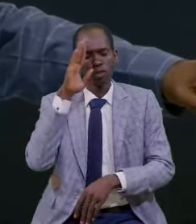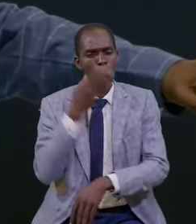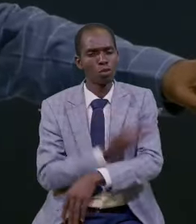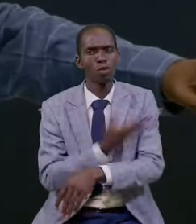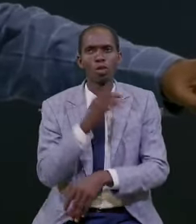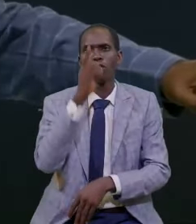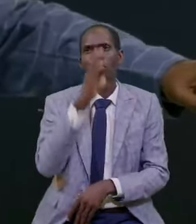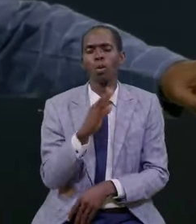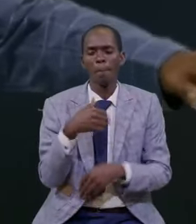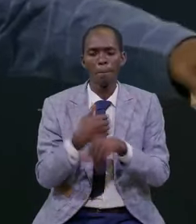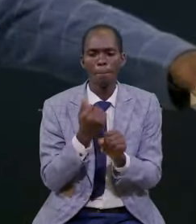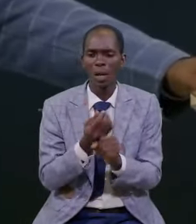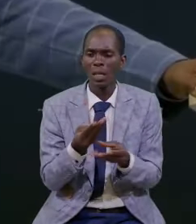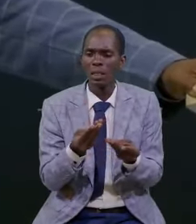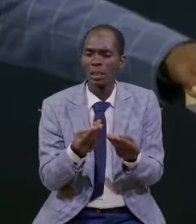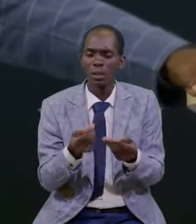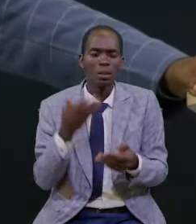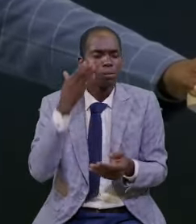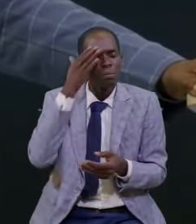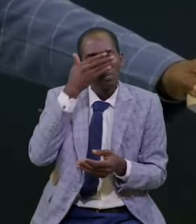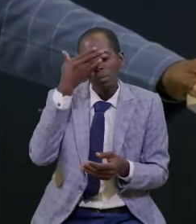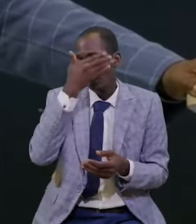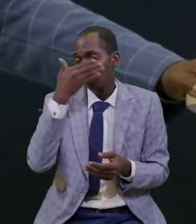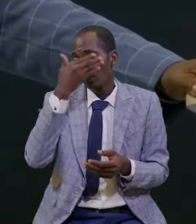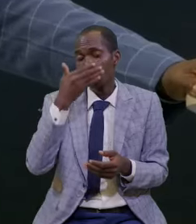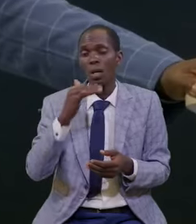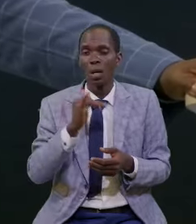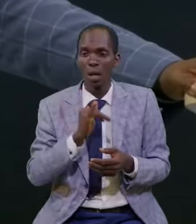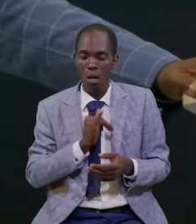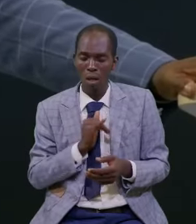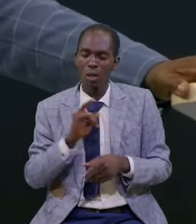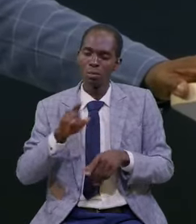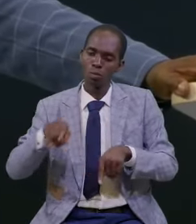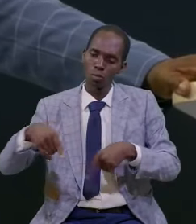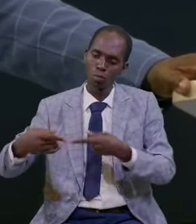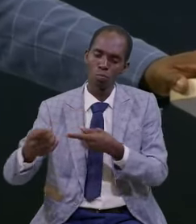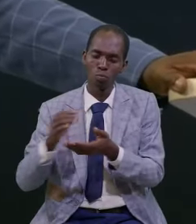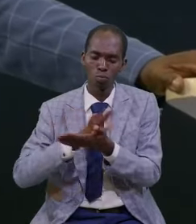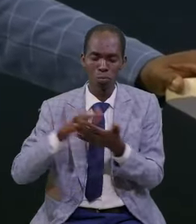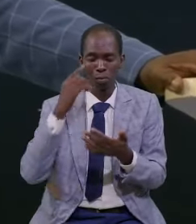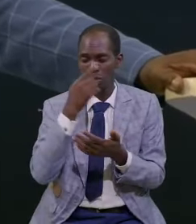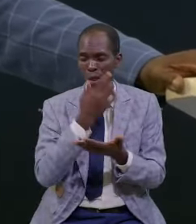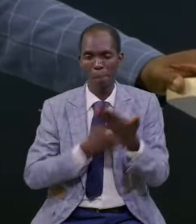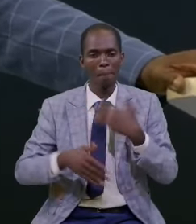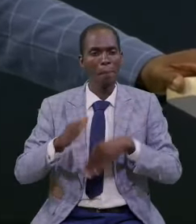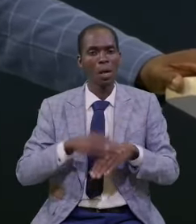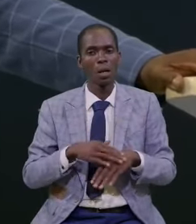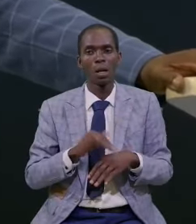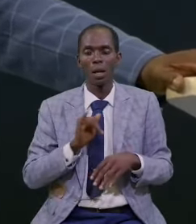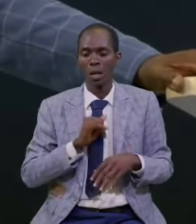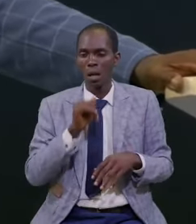my eyes. I came back now after obeying him, and now I can